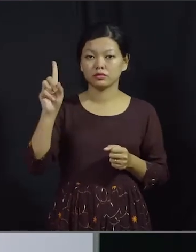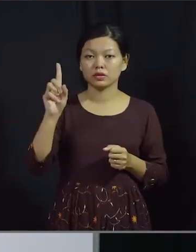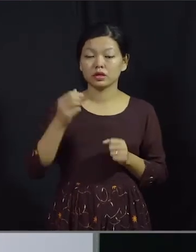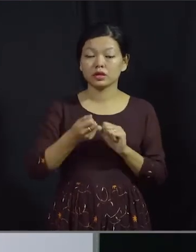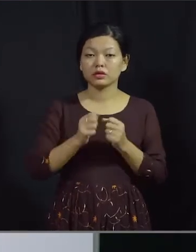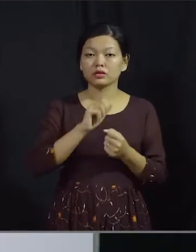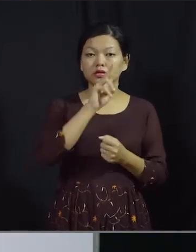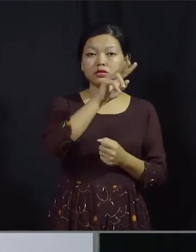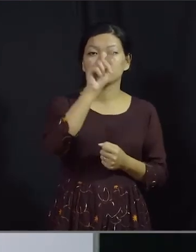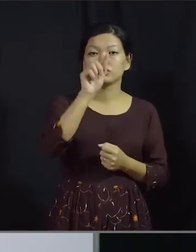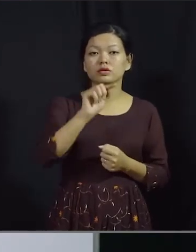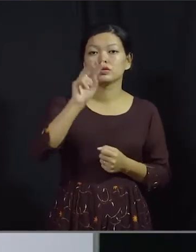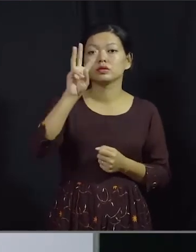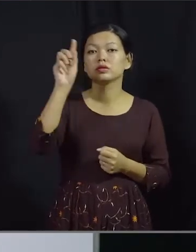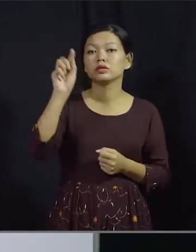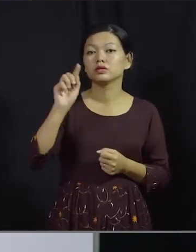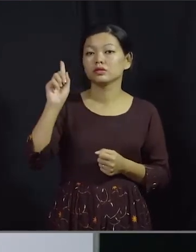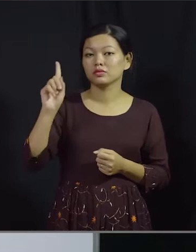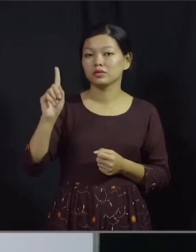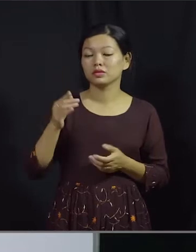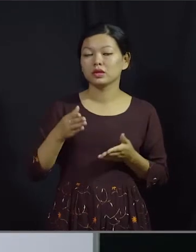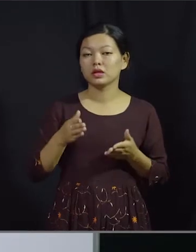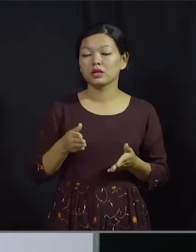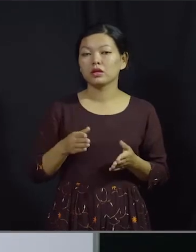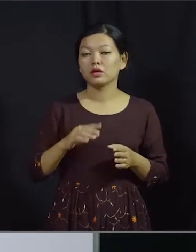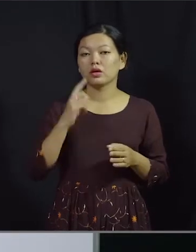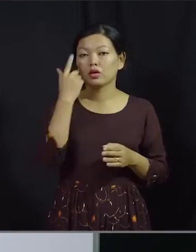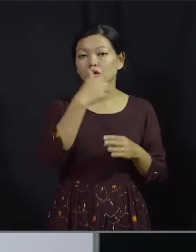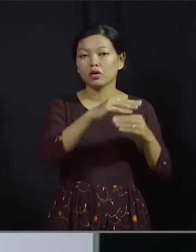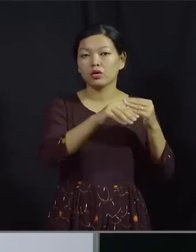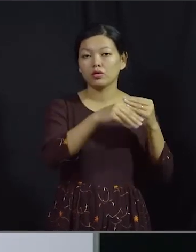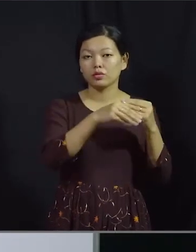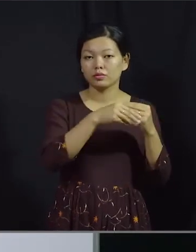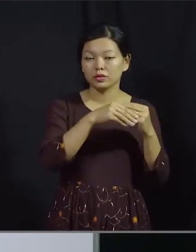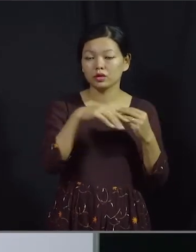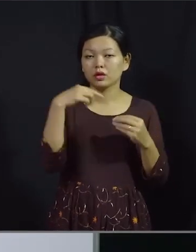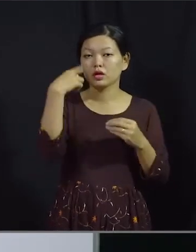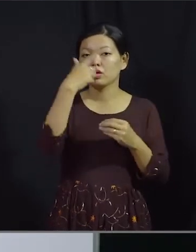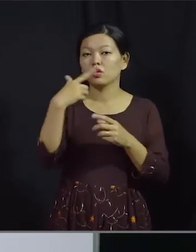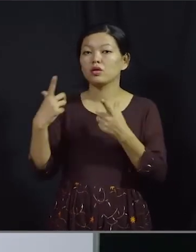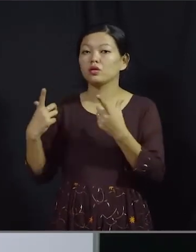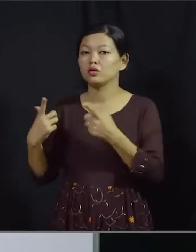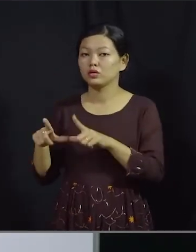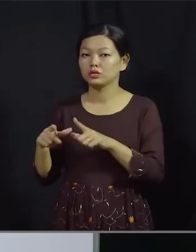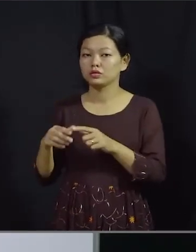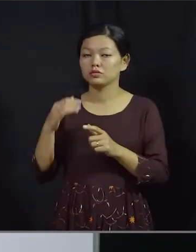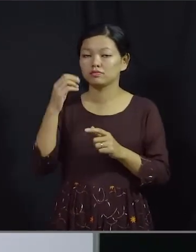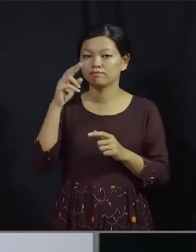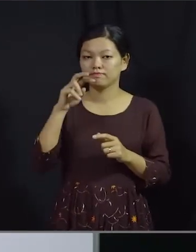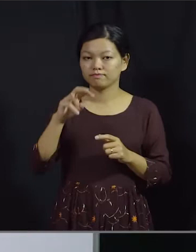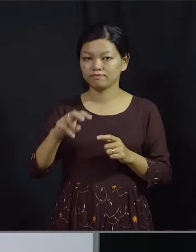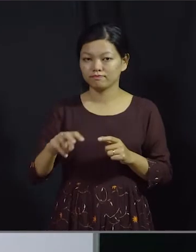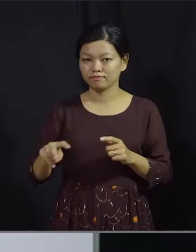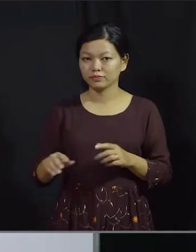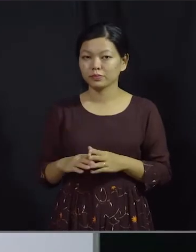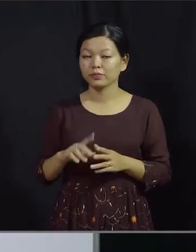that, you will have to see who is the gaining partner and who is the sacrificing partner. Then the sacrificing partner